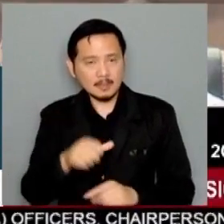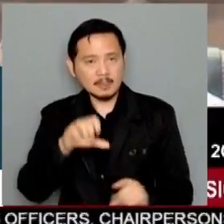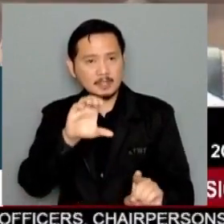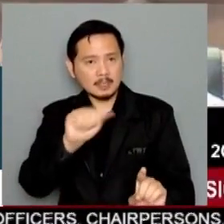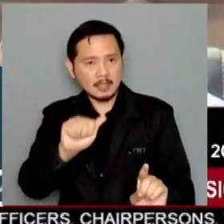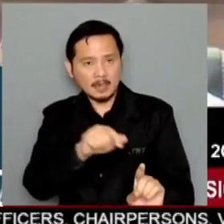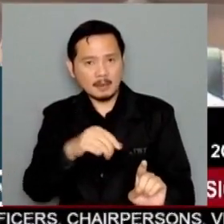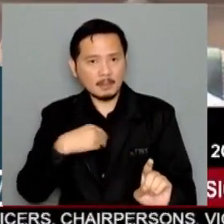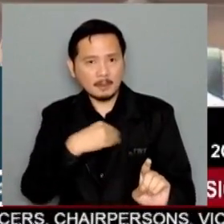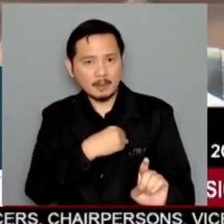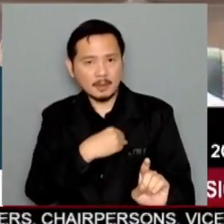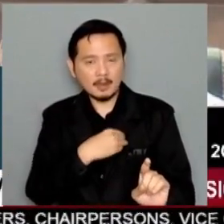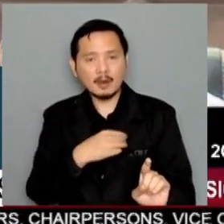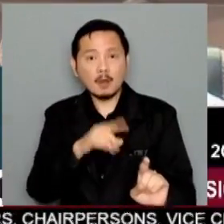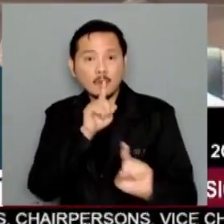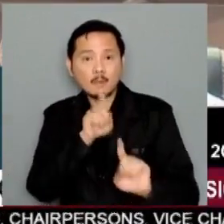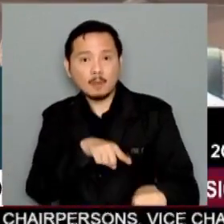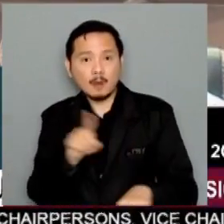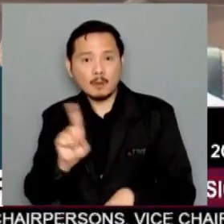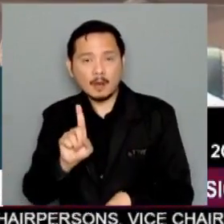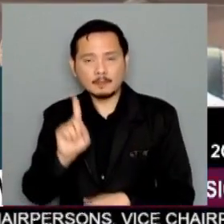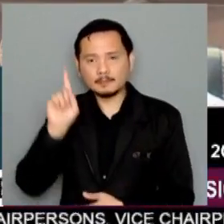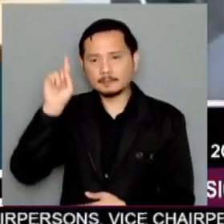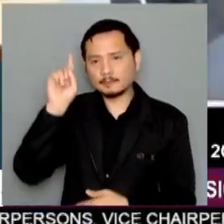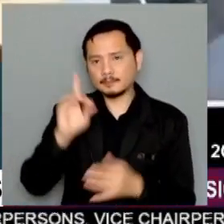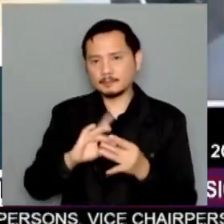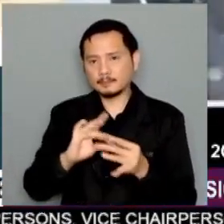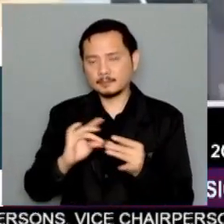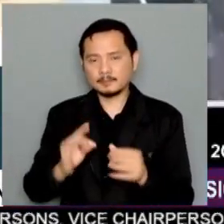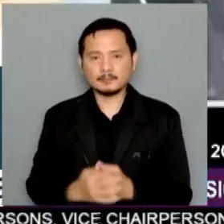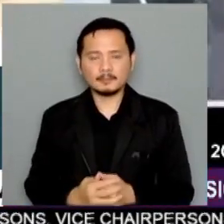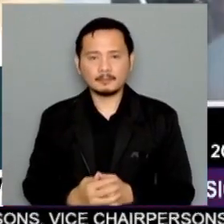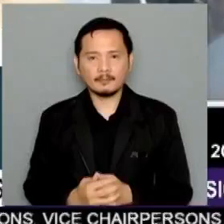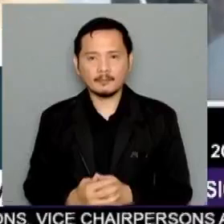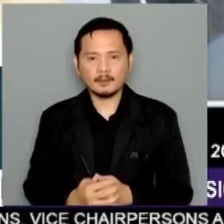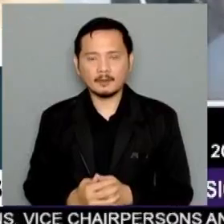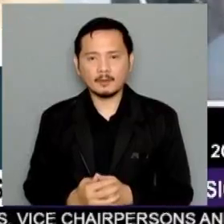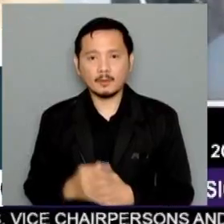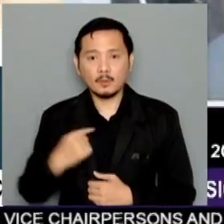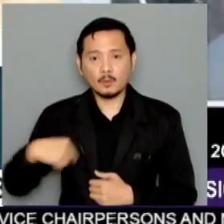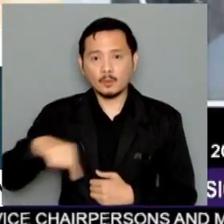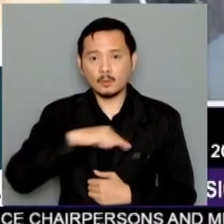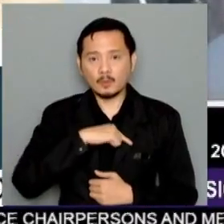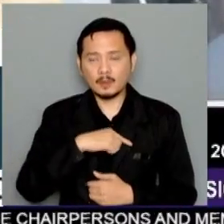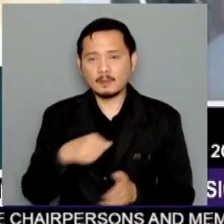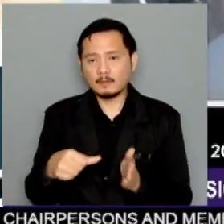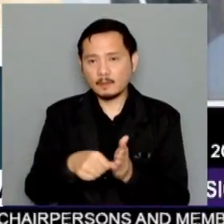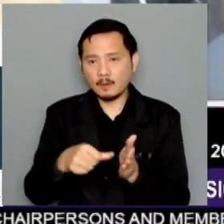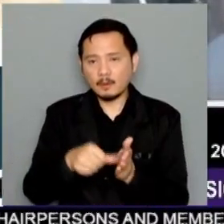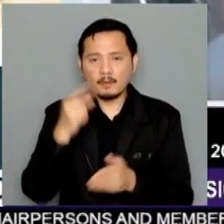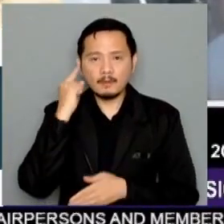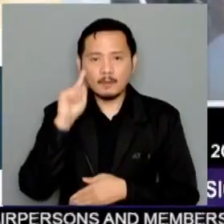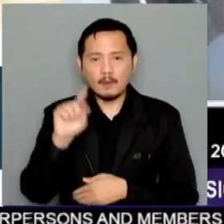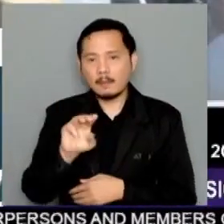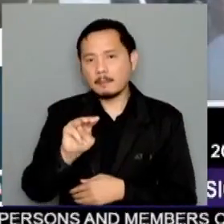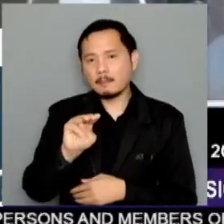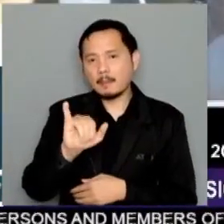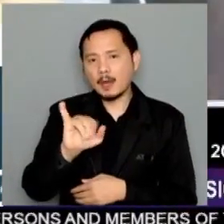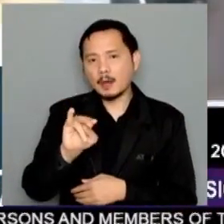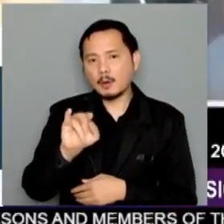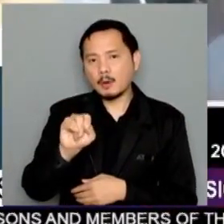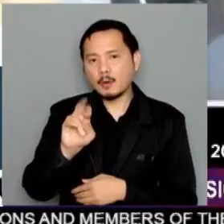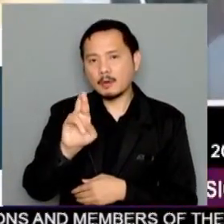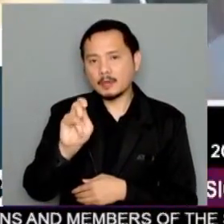say. Just like the House of Representatives, we elect a minority leader, but when another group of